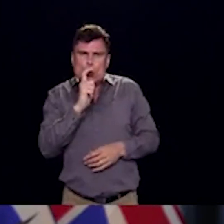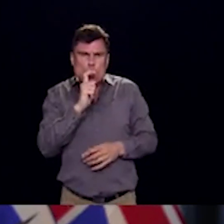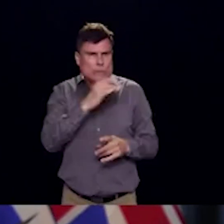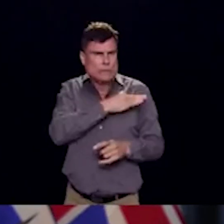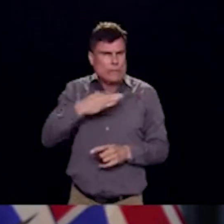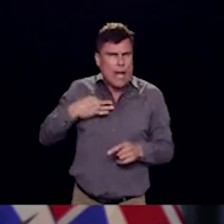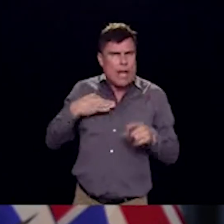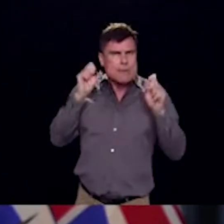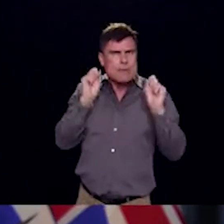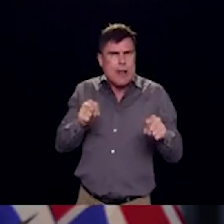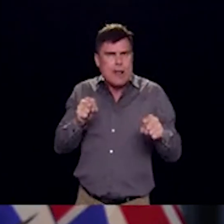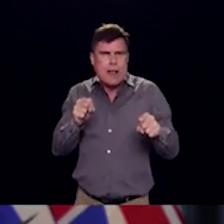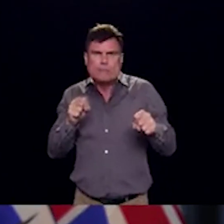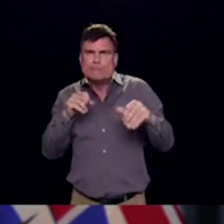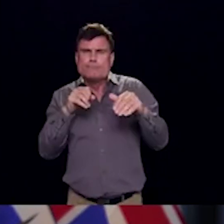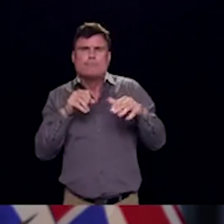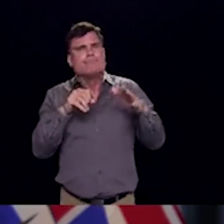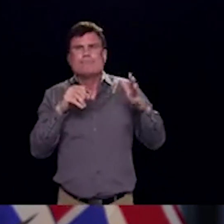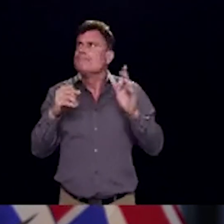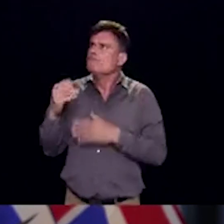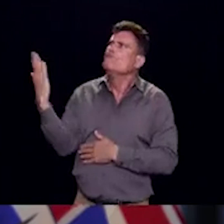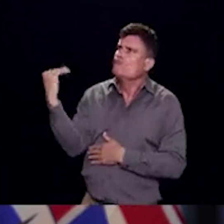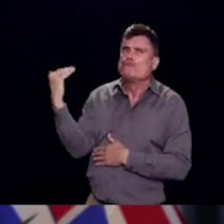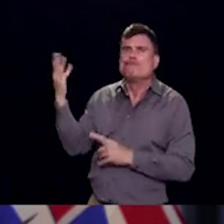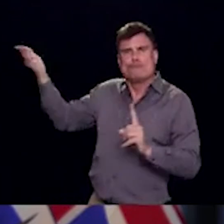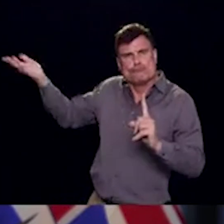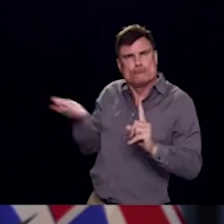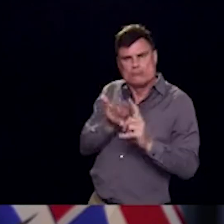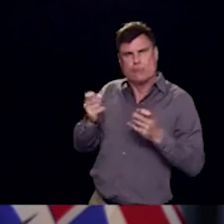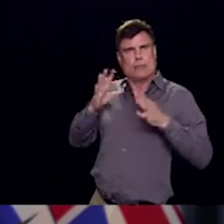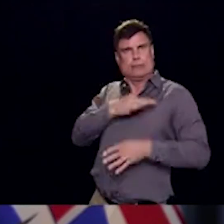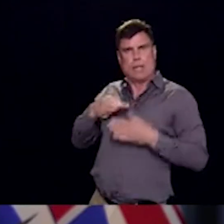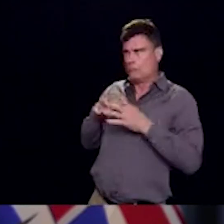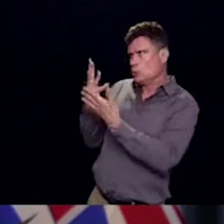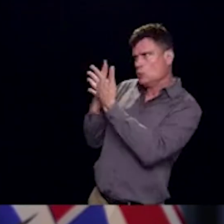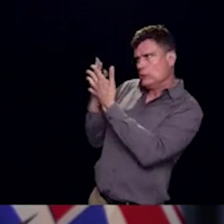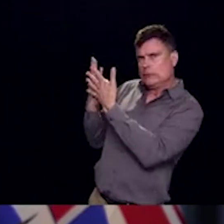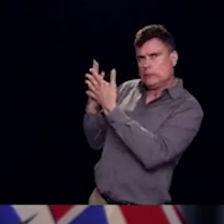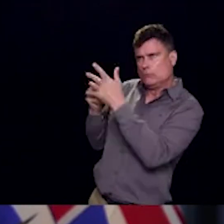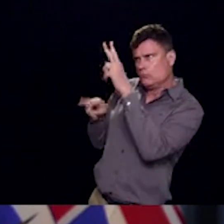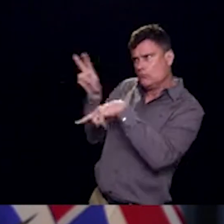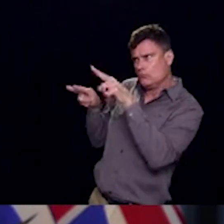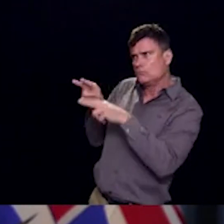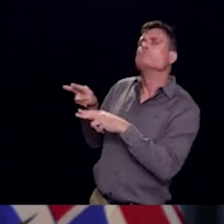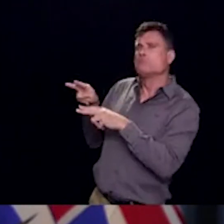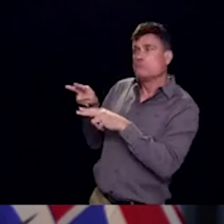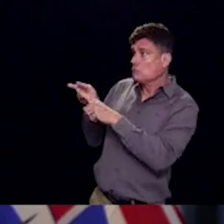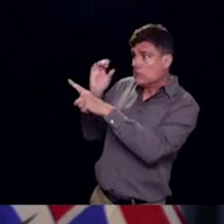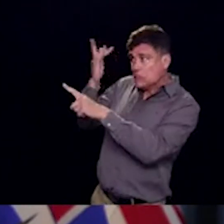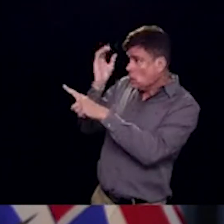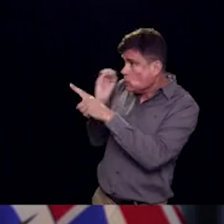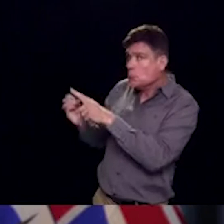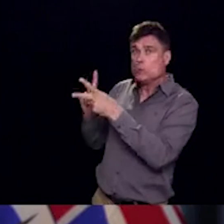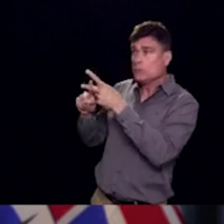everybody who comes in on entry and who can provide the guidance that's needed to ensure that visitors are able to do so safely.